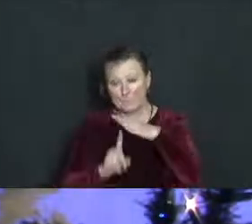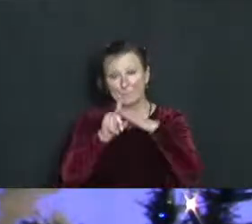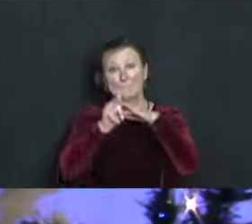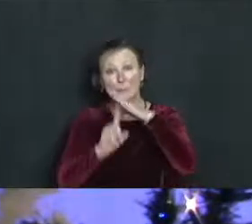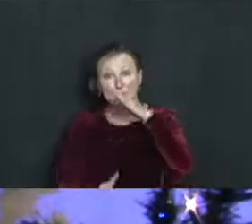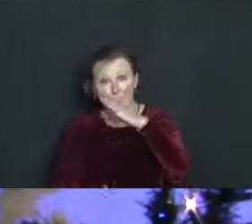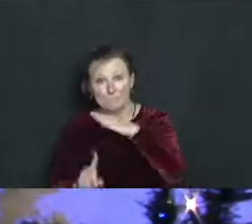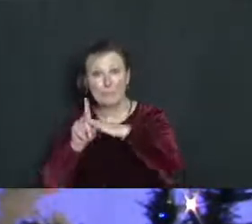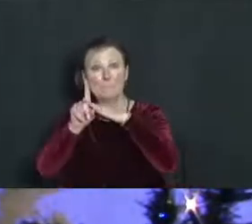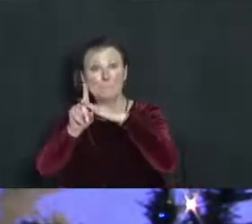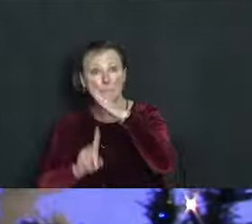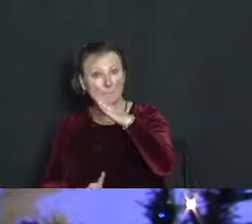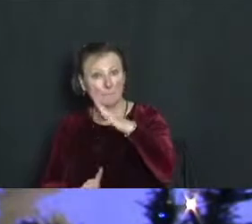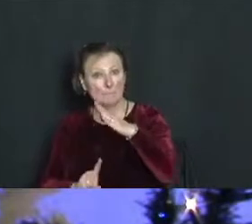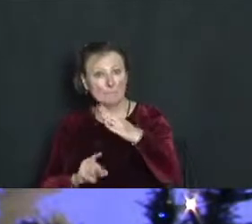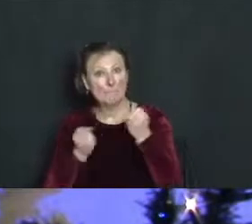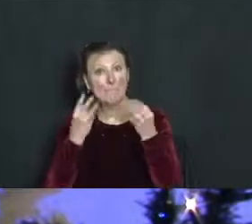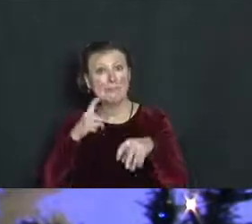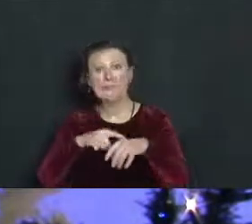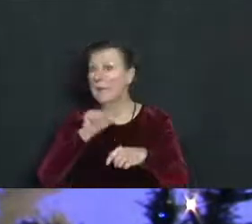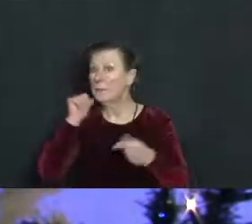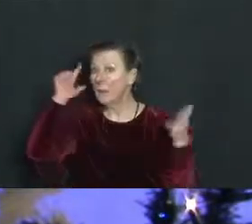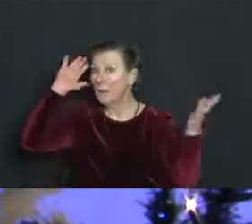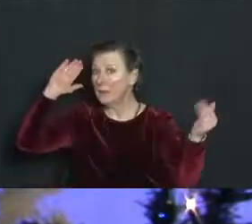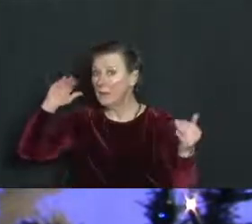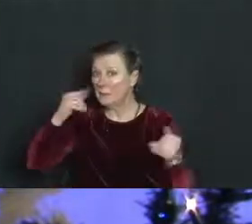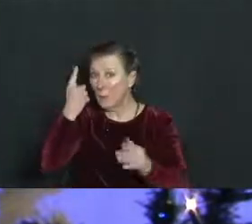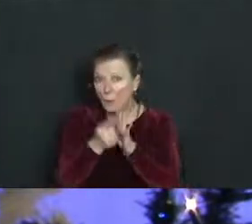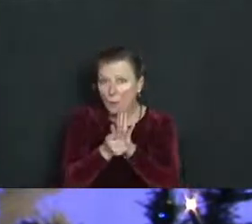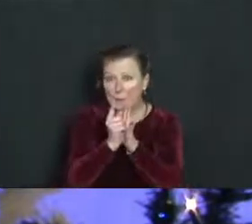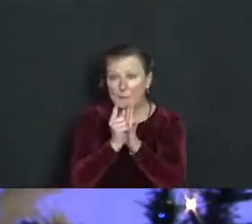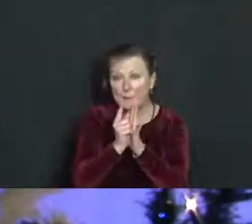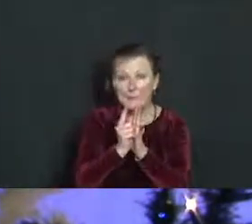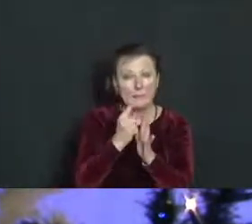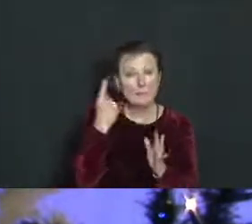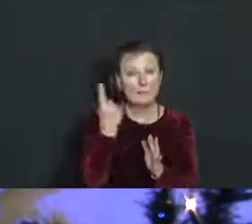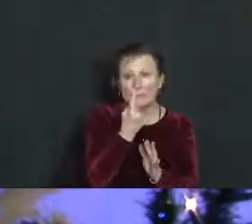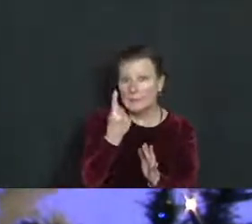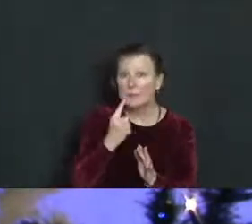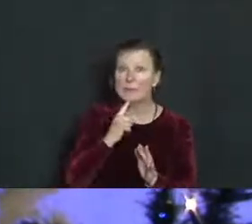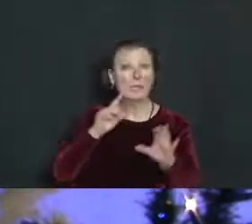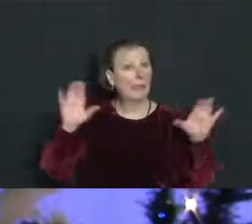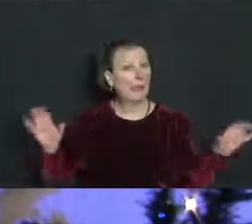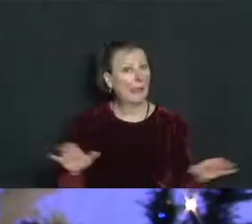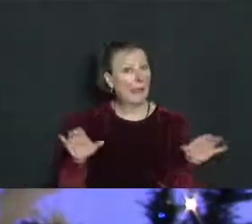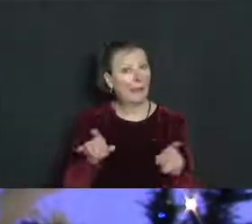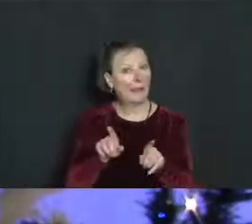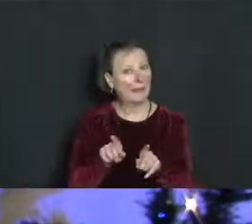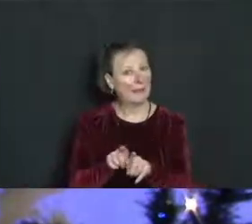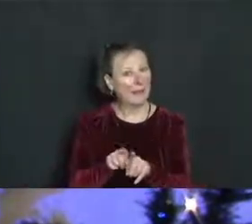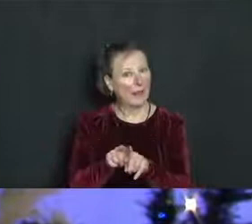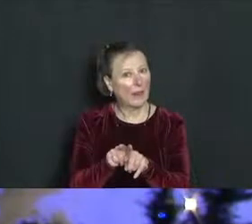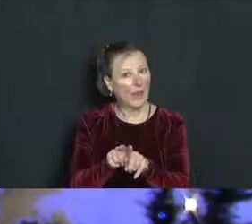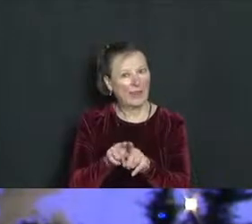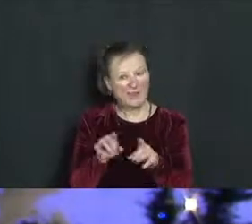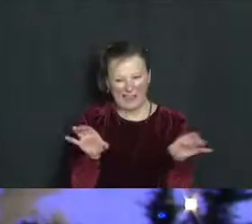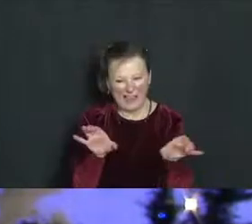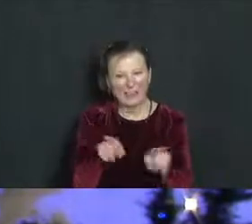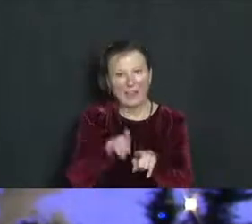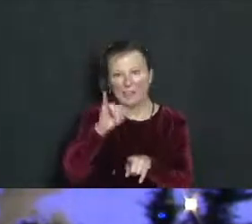often quite unexpectedly. One minute, somebody can be acting like an absolute